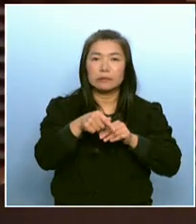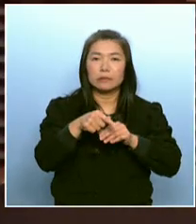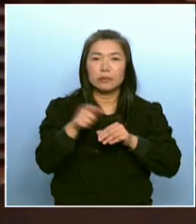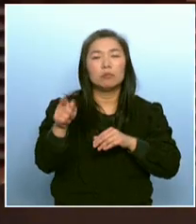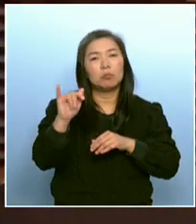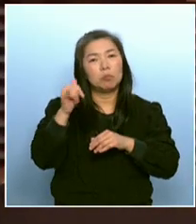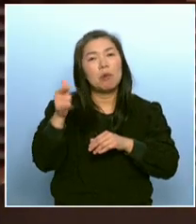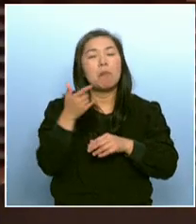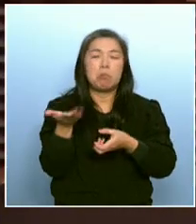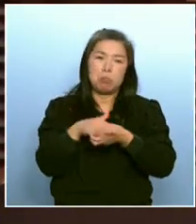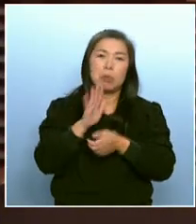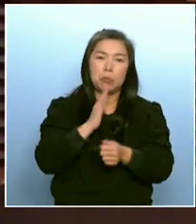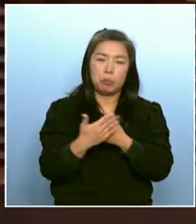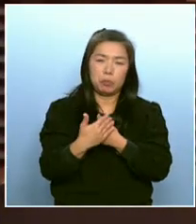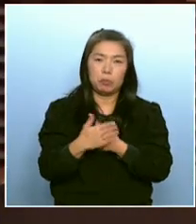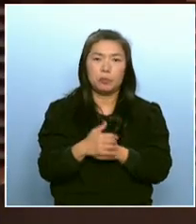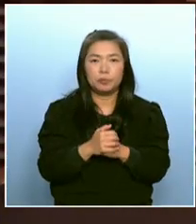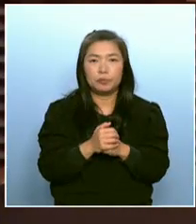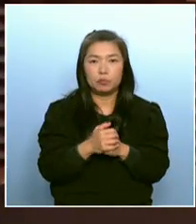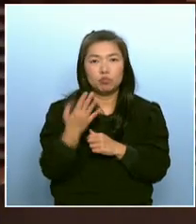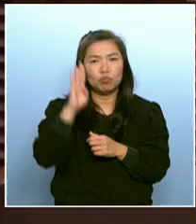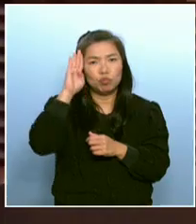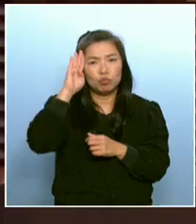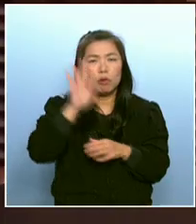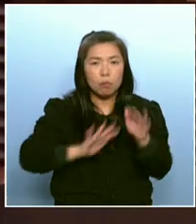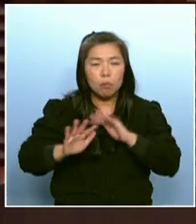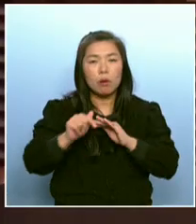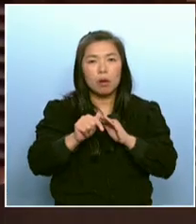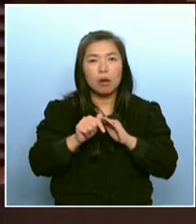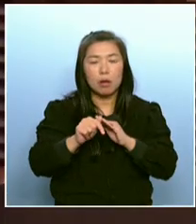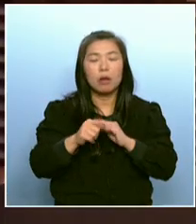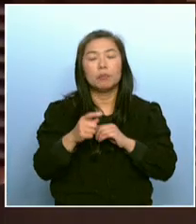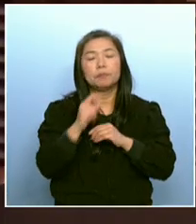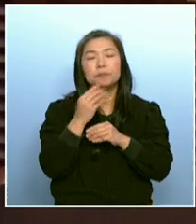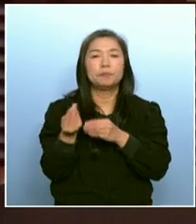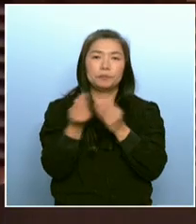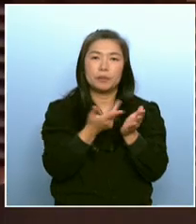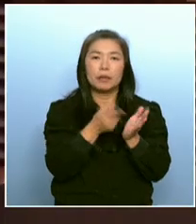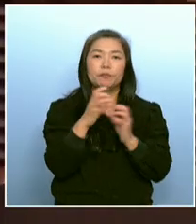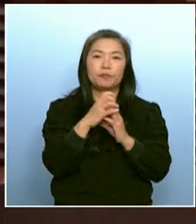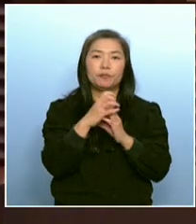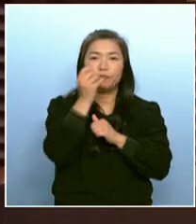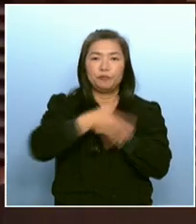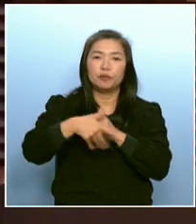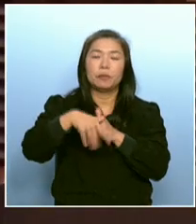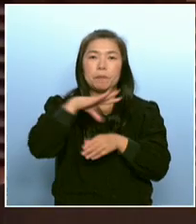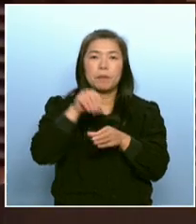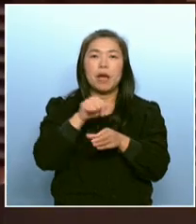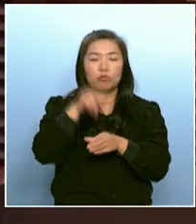SWD? And the Secretary, I'll ask Mr. Yung to talk about the construction works.